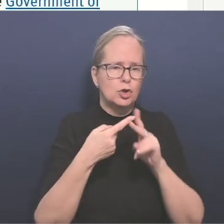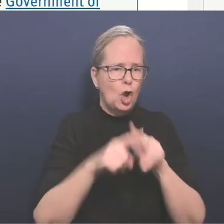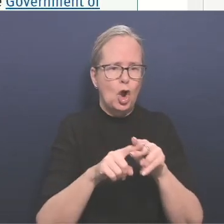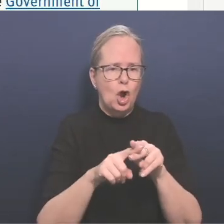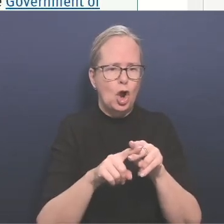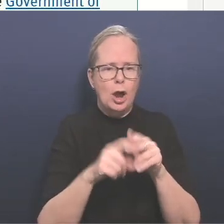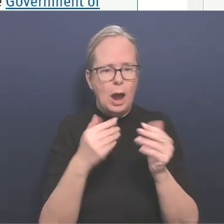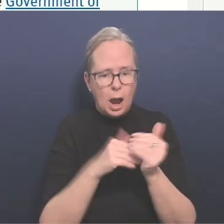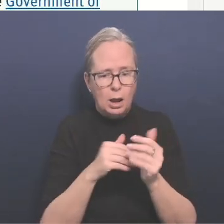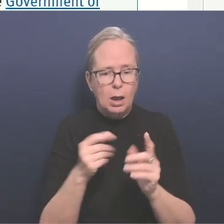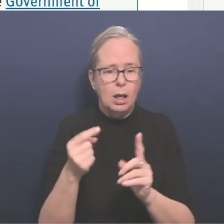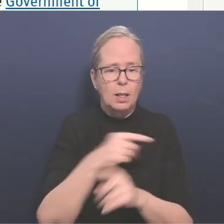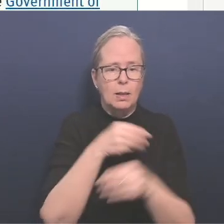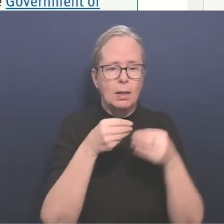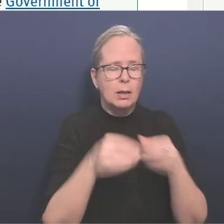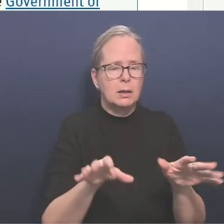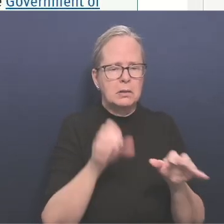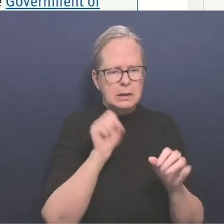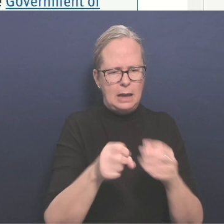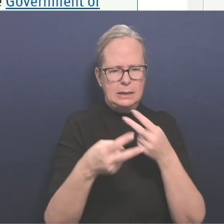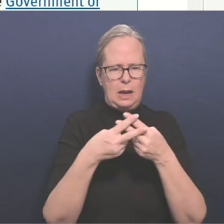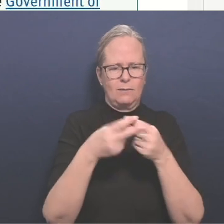information. So that's why the